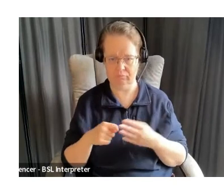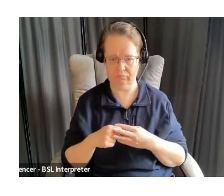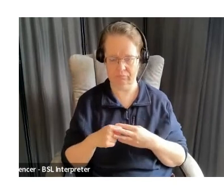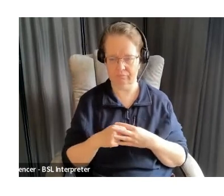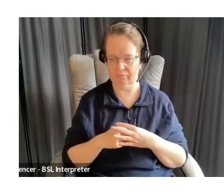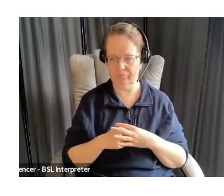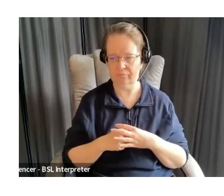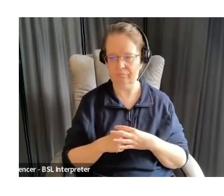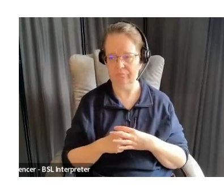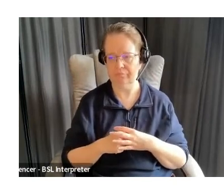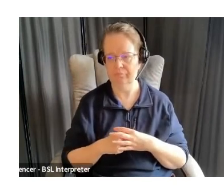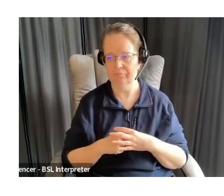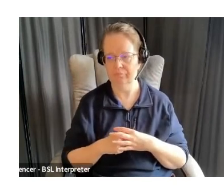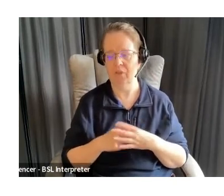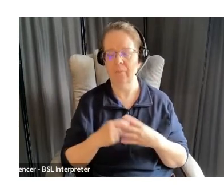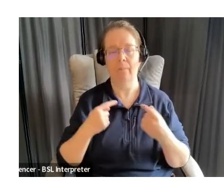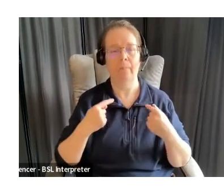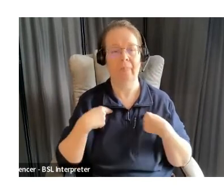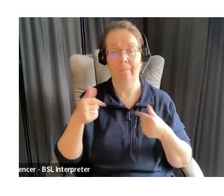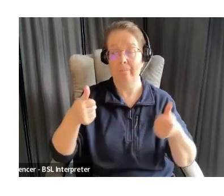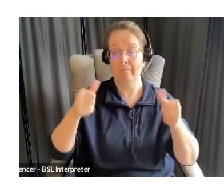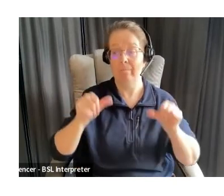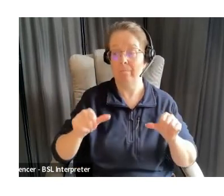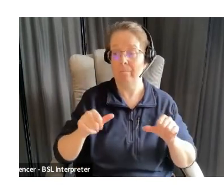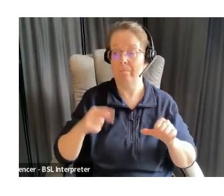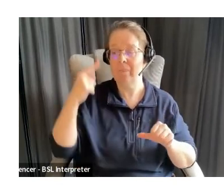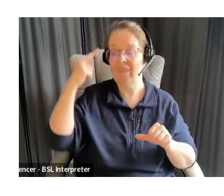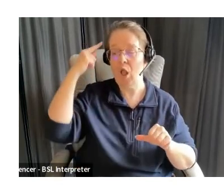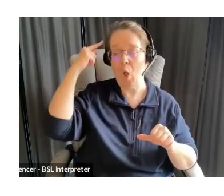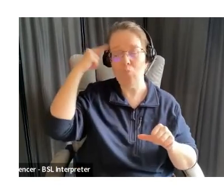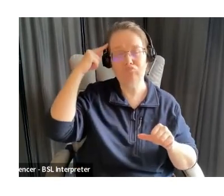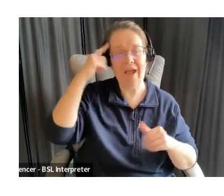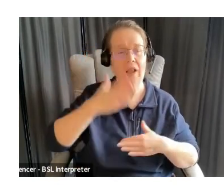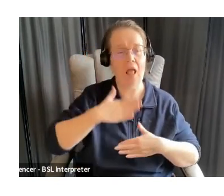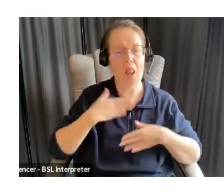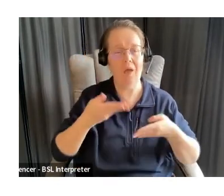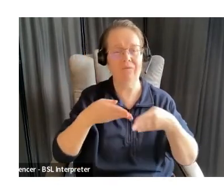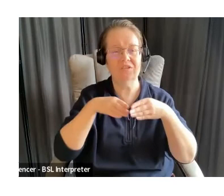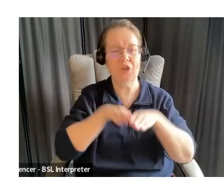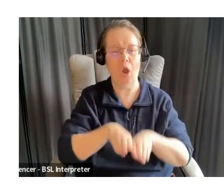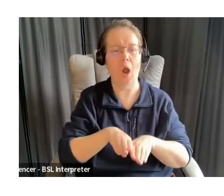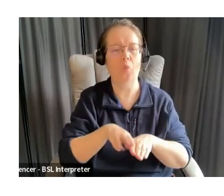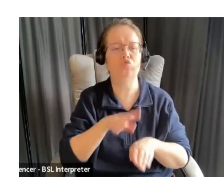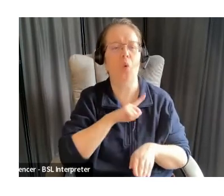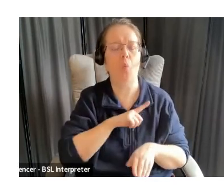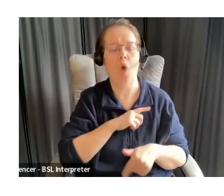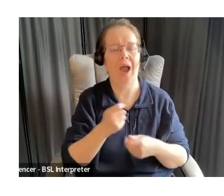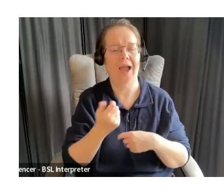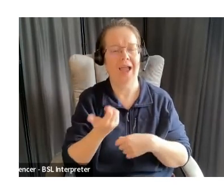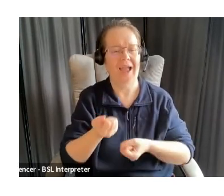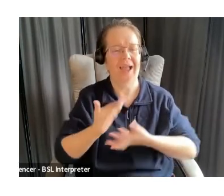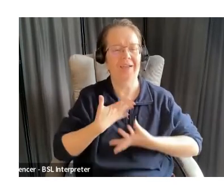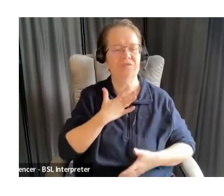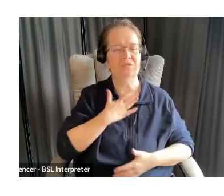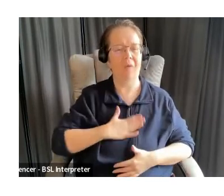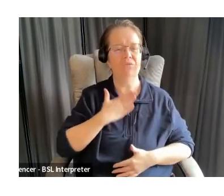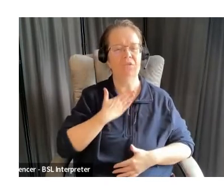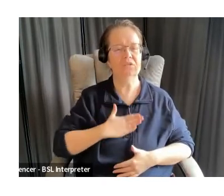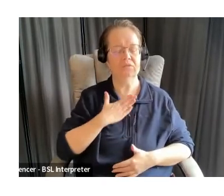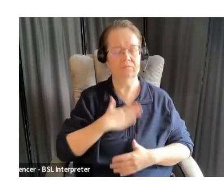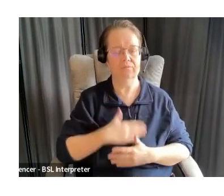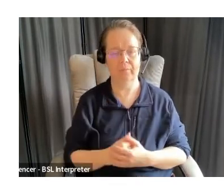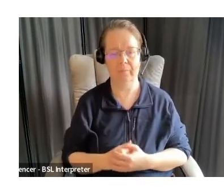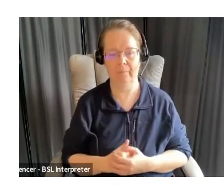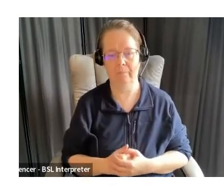that closing pitch. Here's a lovely quote. The brain loves closure because it's comforting. So